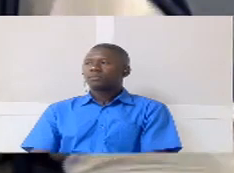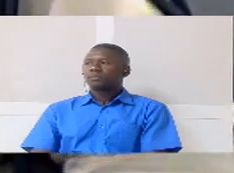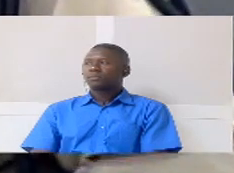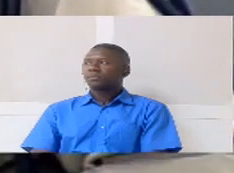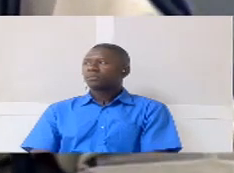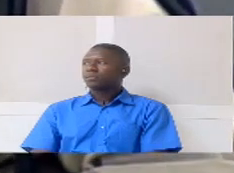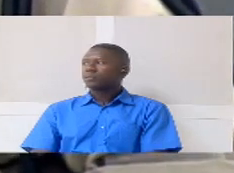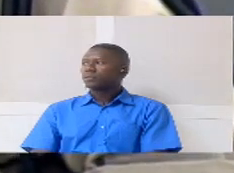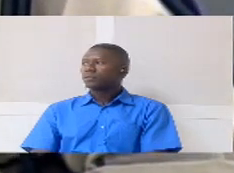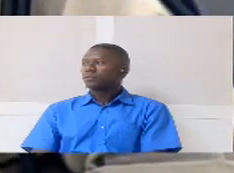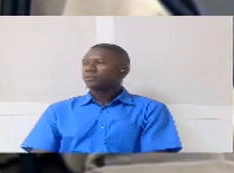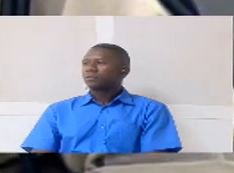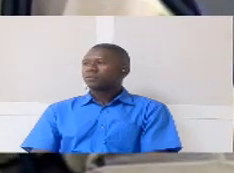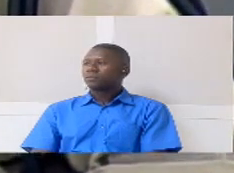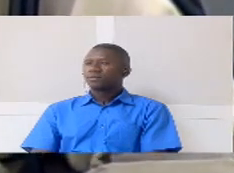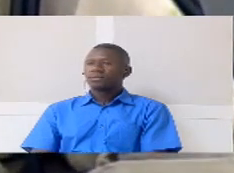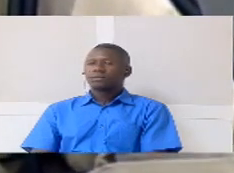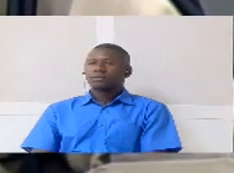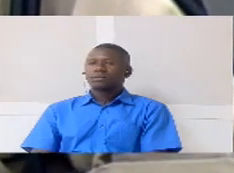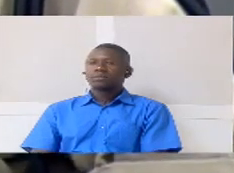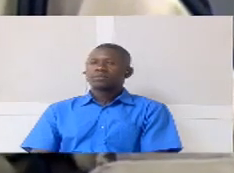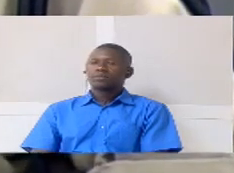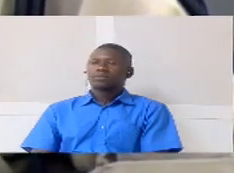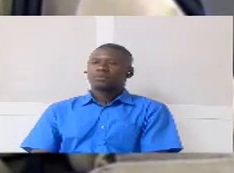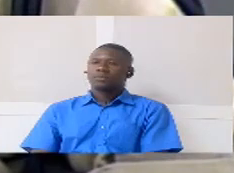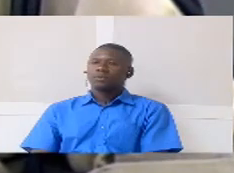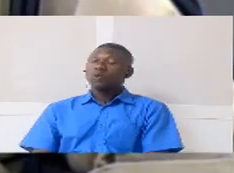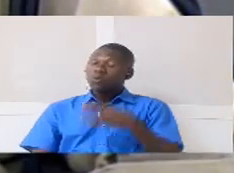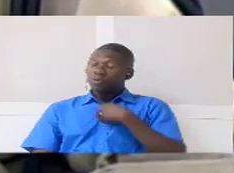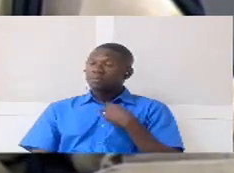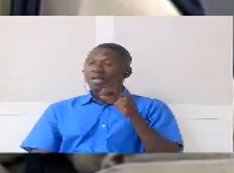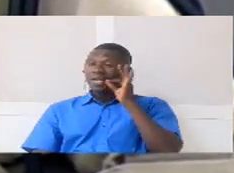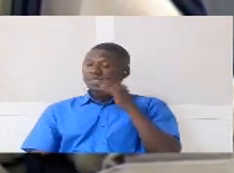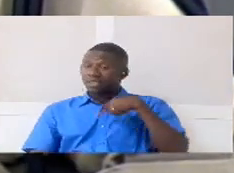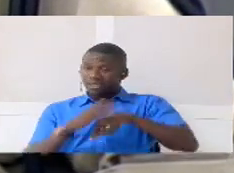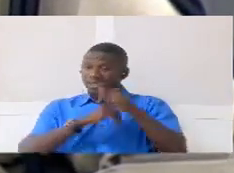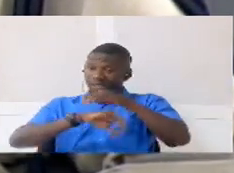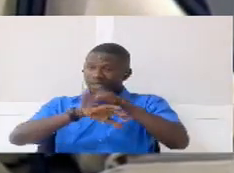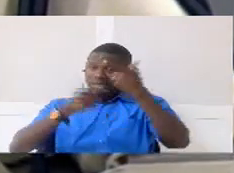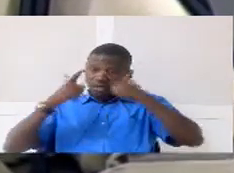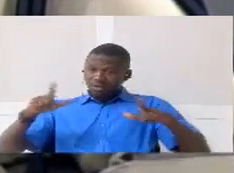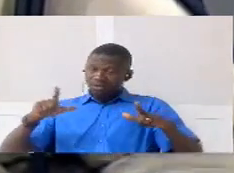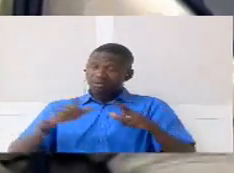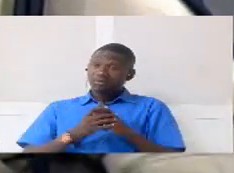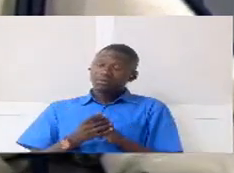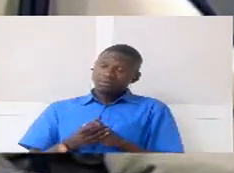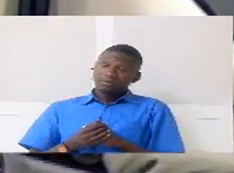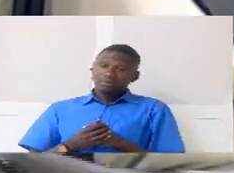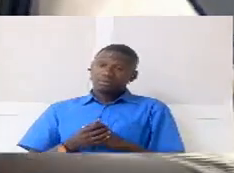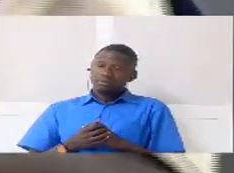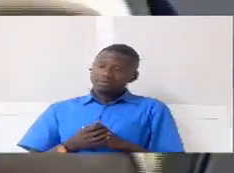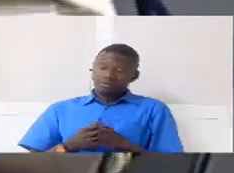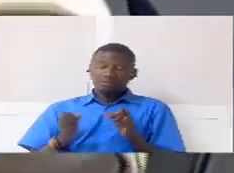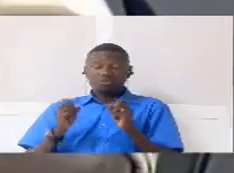me to speak in English also. Okay. Well, with regards to the reforms, the